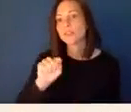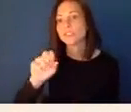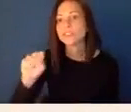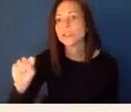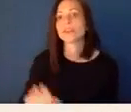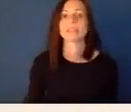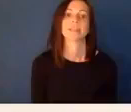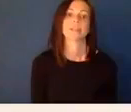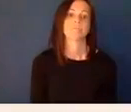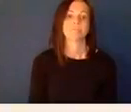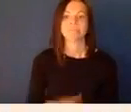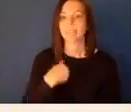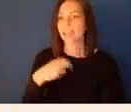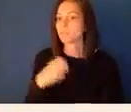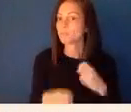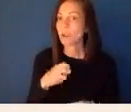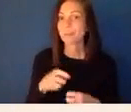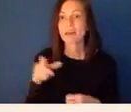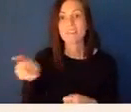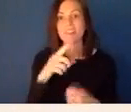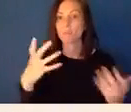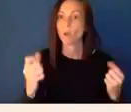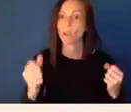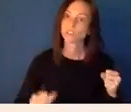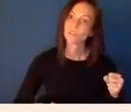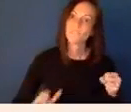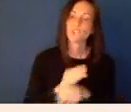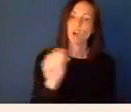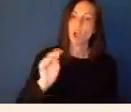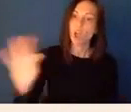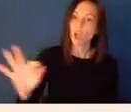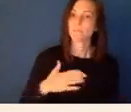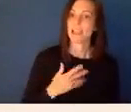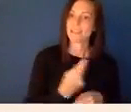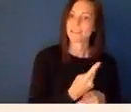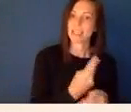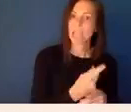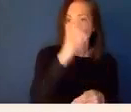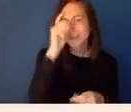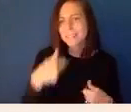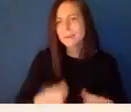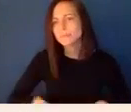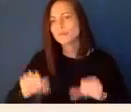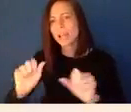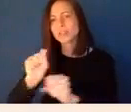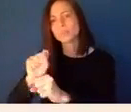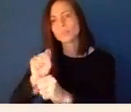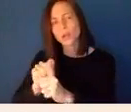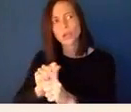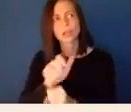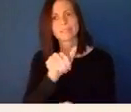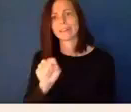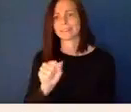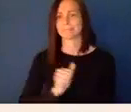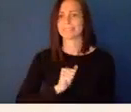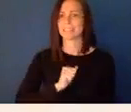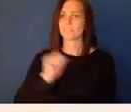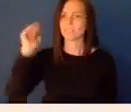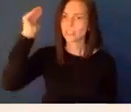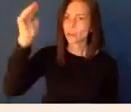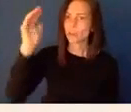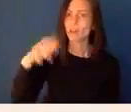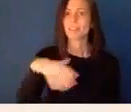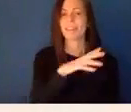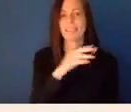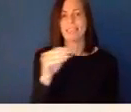they wanted to completely shut off my care because I'm trying to work as an adult in this society, and the laws that are built around it just